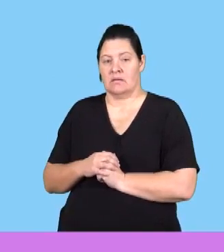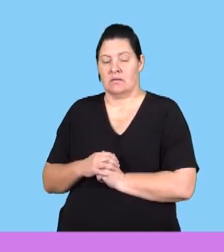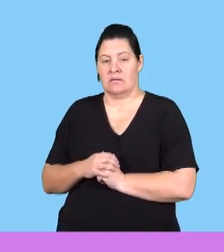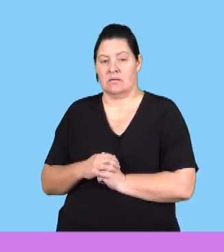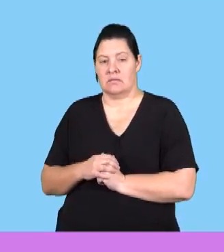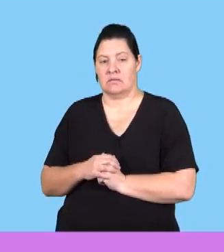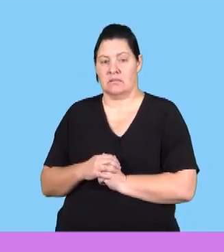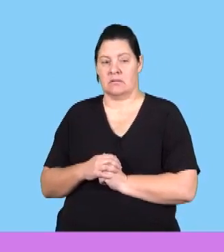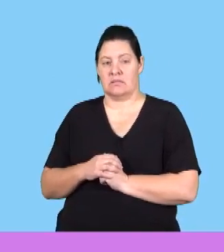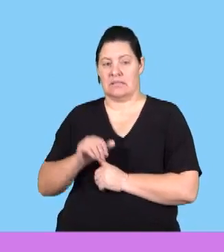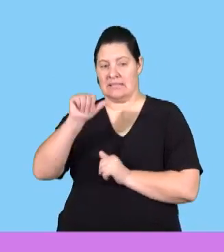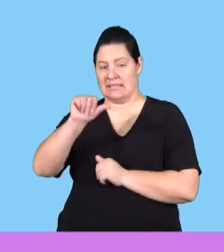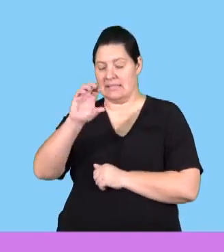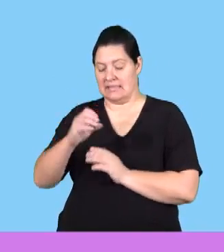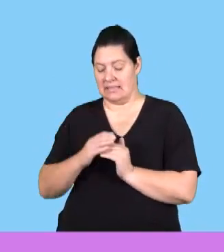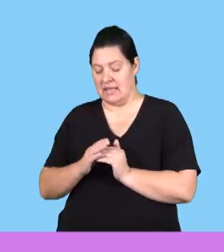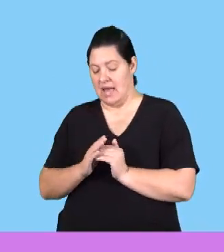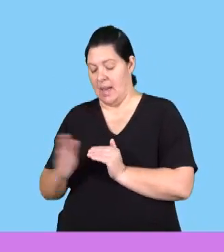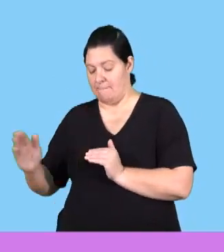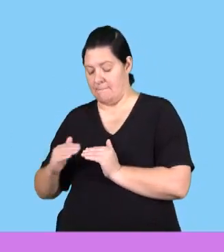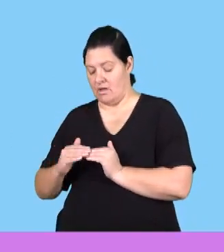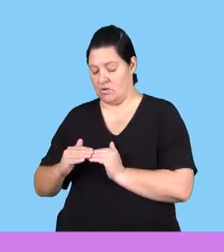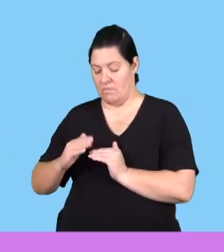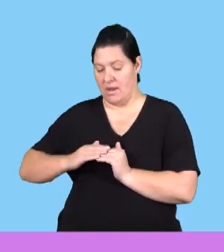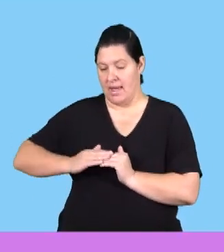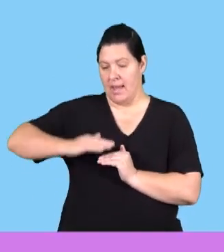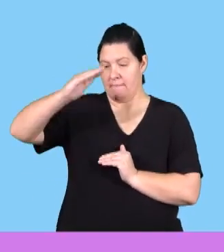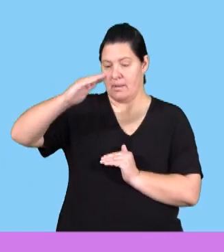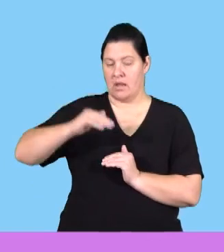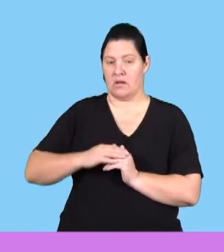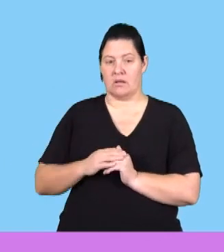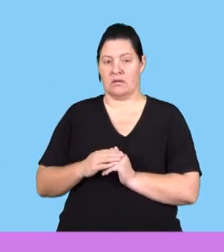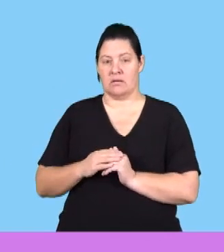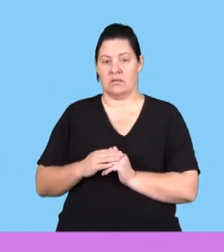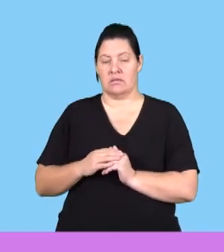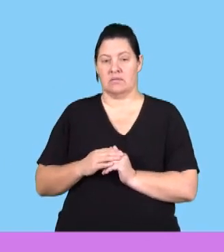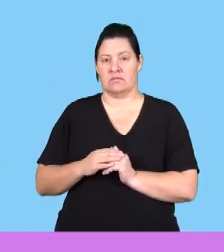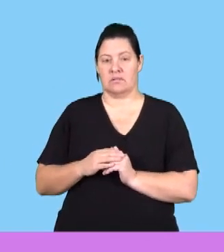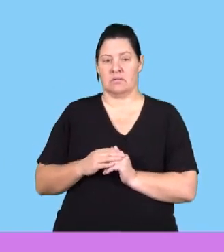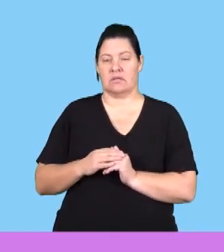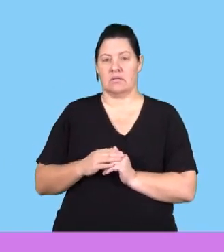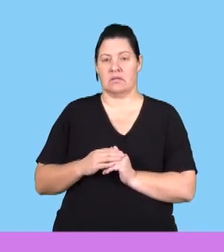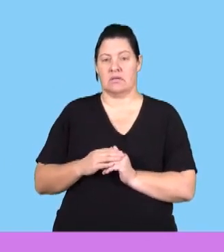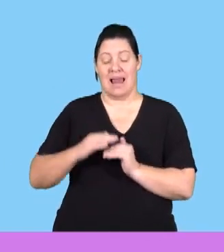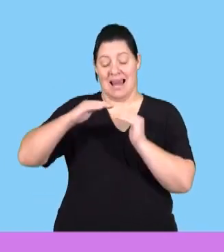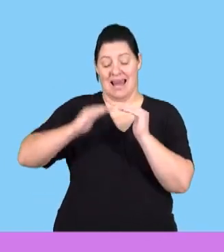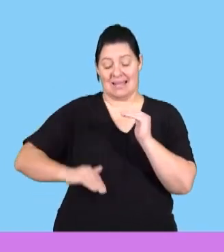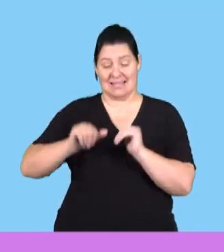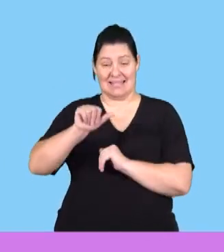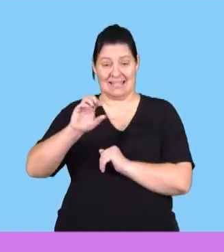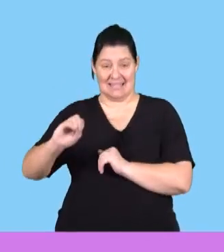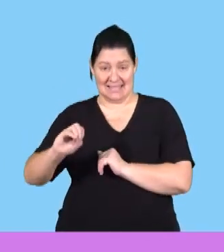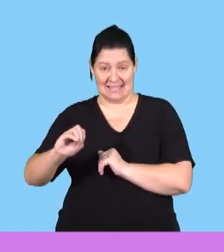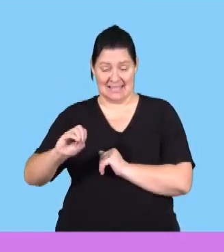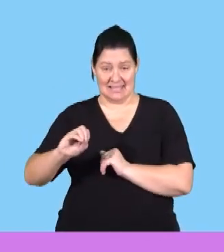look, here is 60 and more than 60 there. So basically, I'll be looking, since it must be less